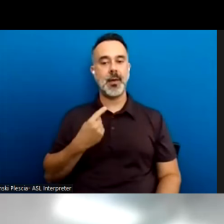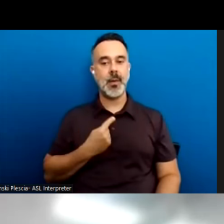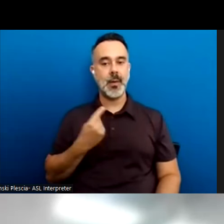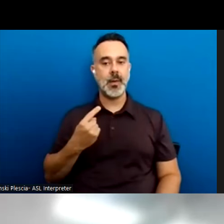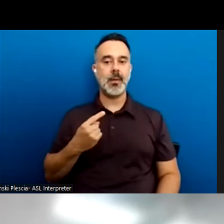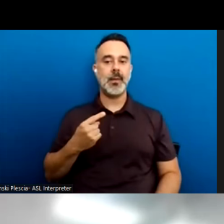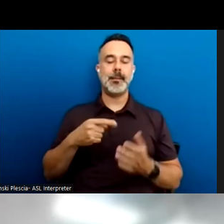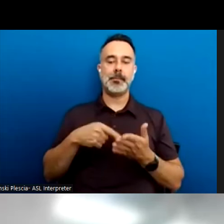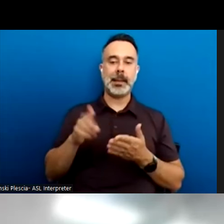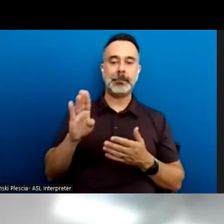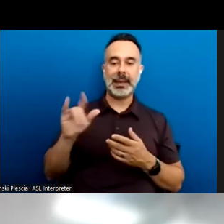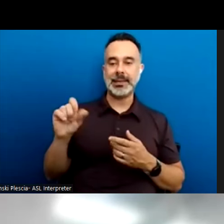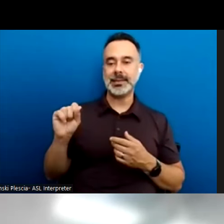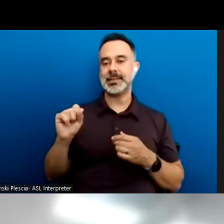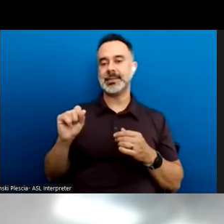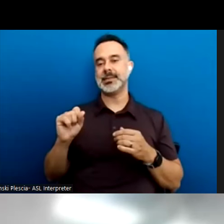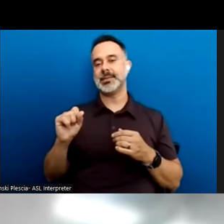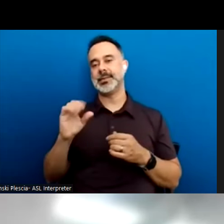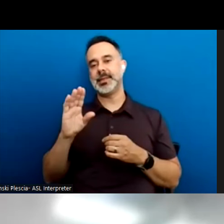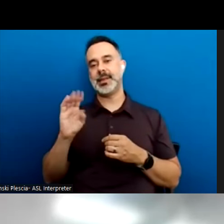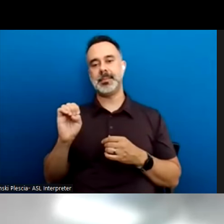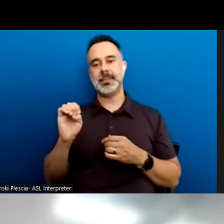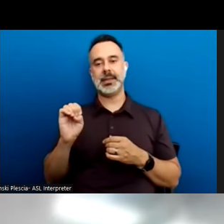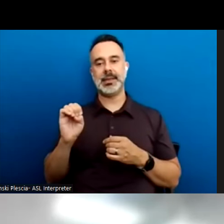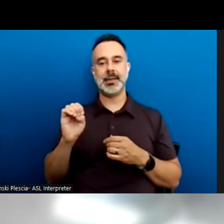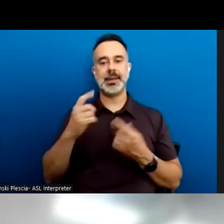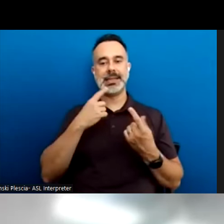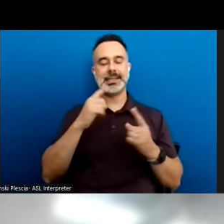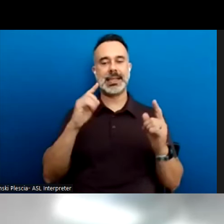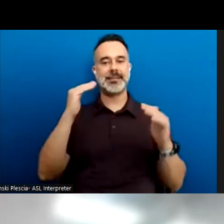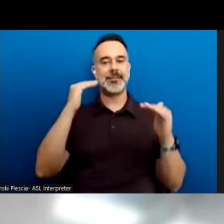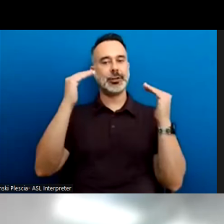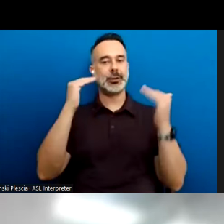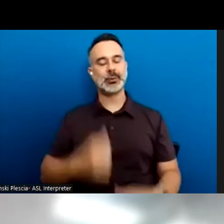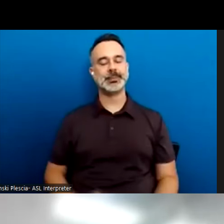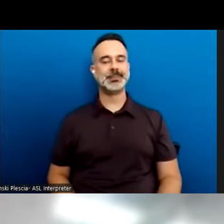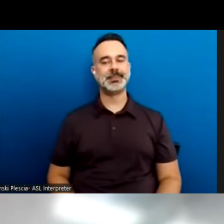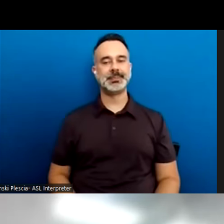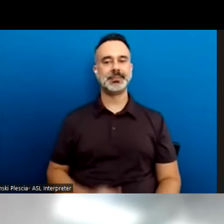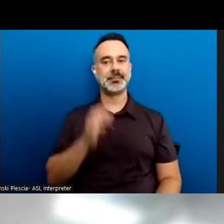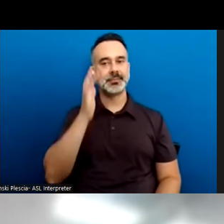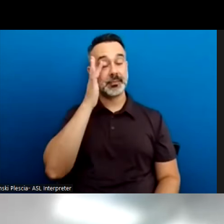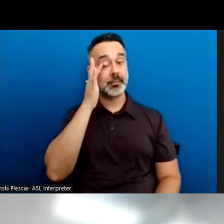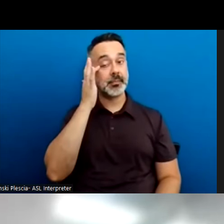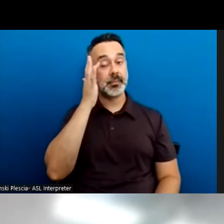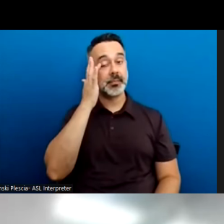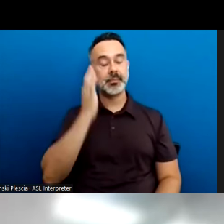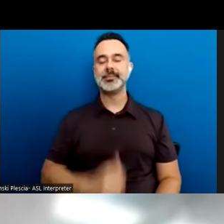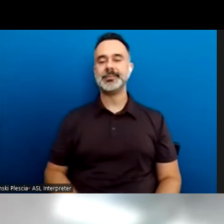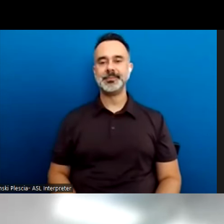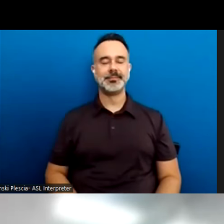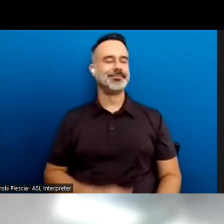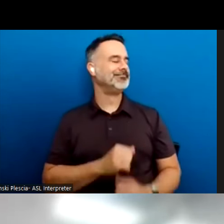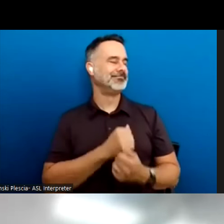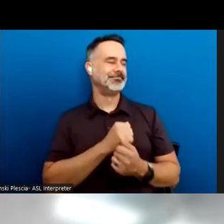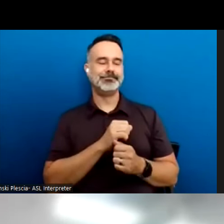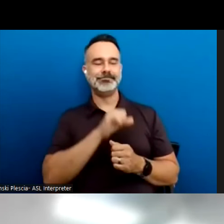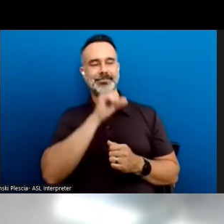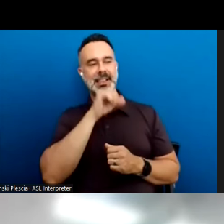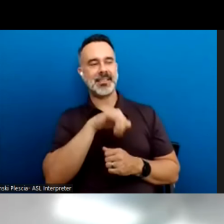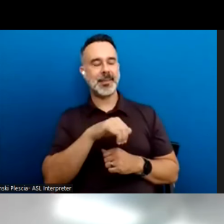pay bills, and be a successful adult. I love that, Jaya. So I also just want to add so